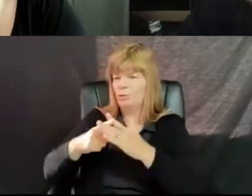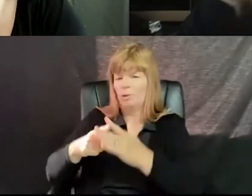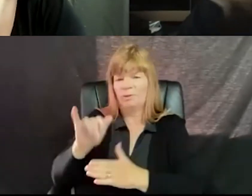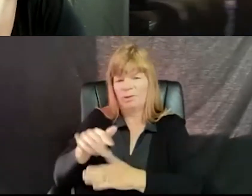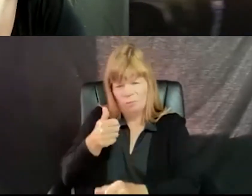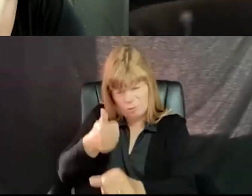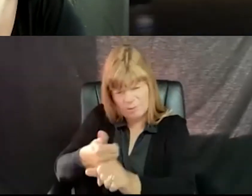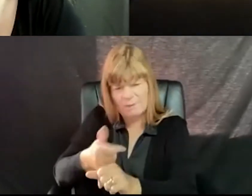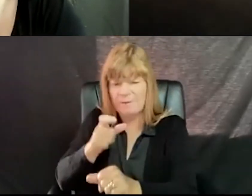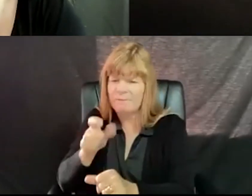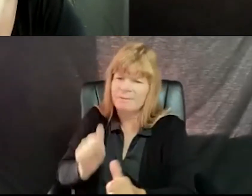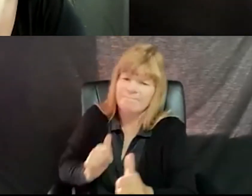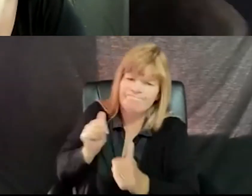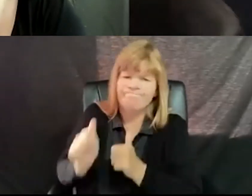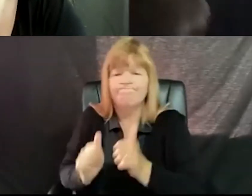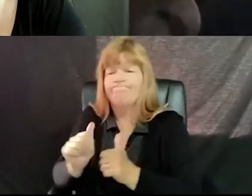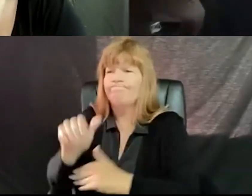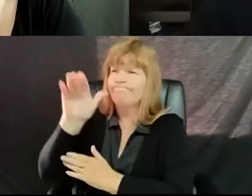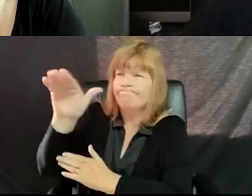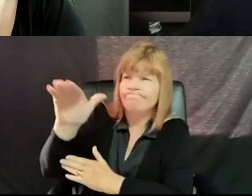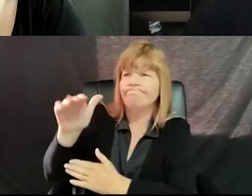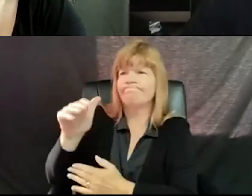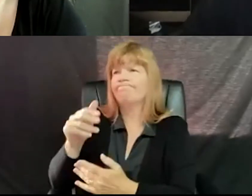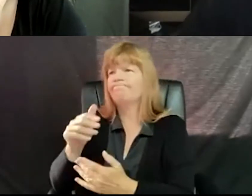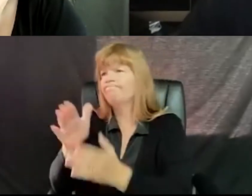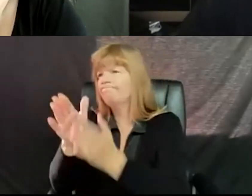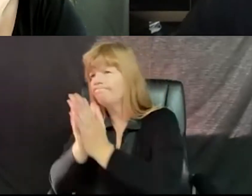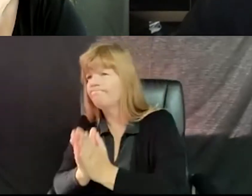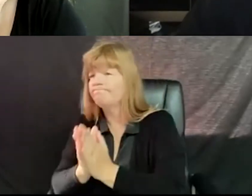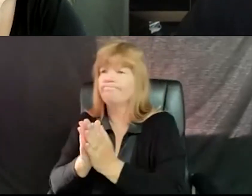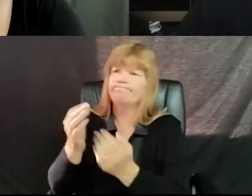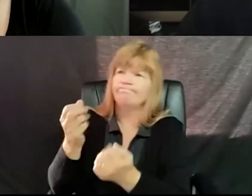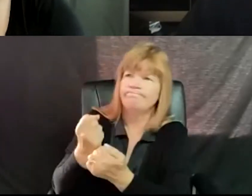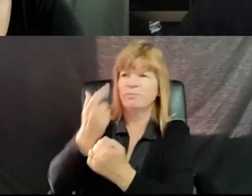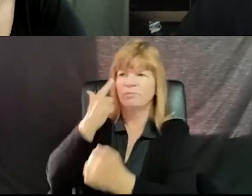have to advocate to request those.